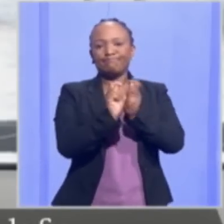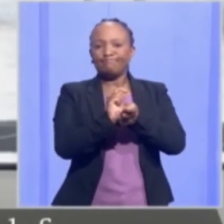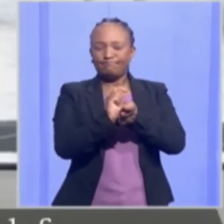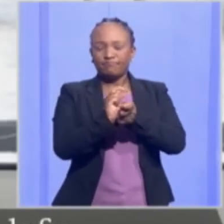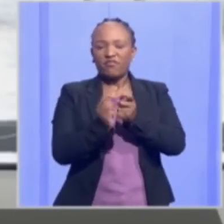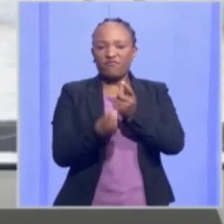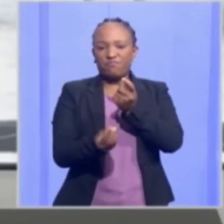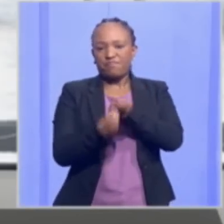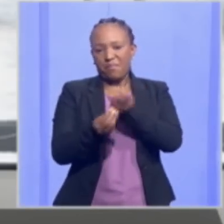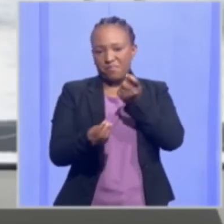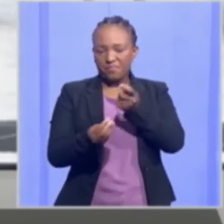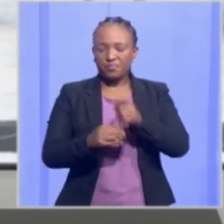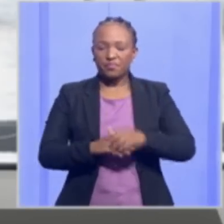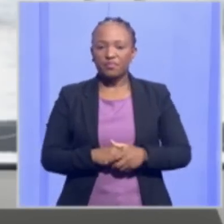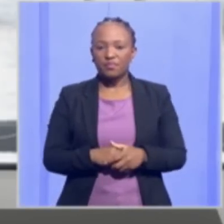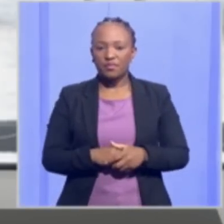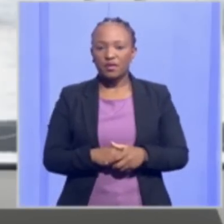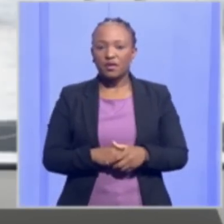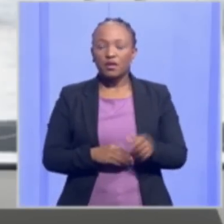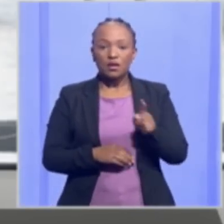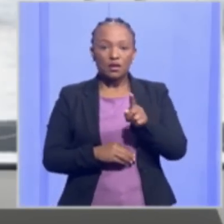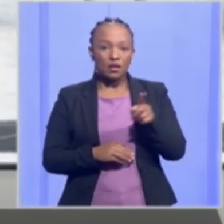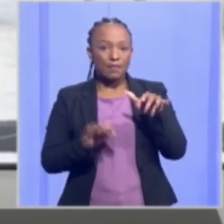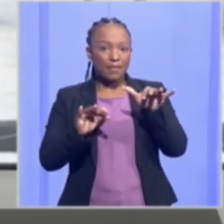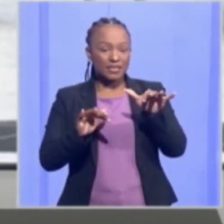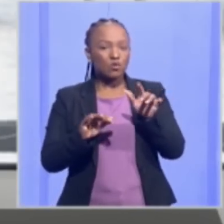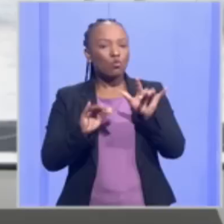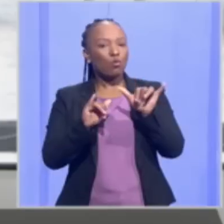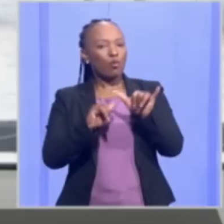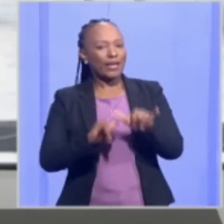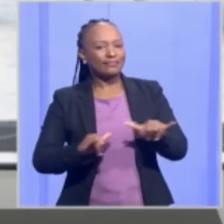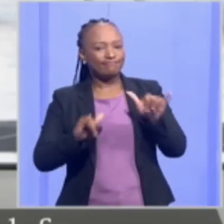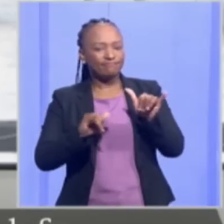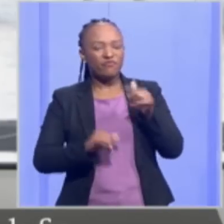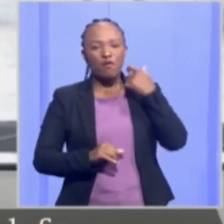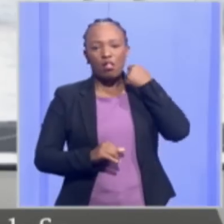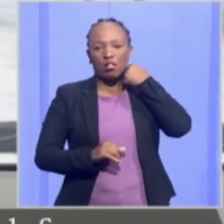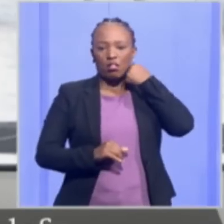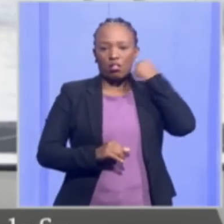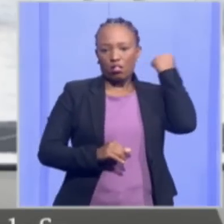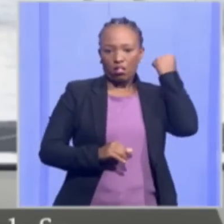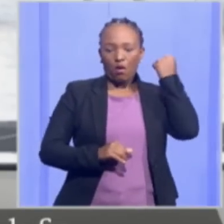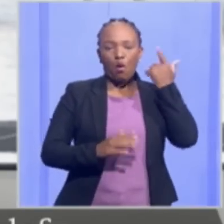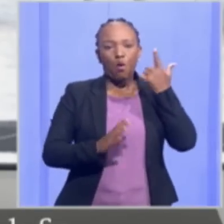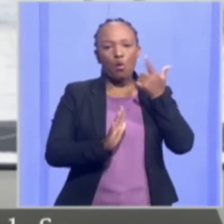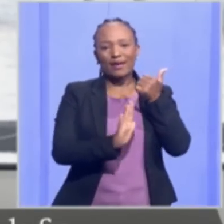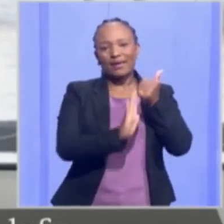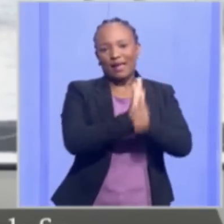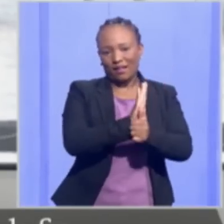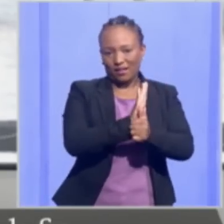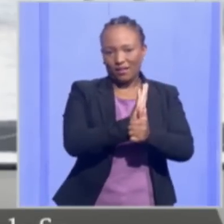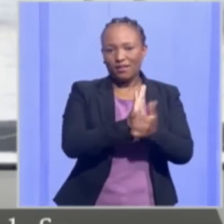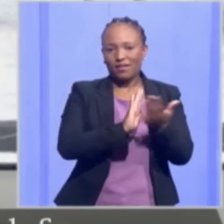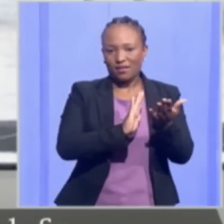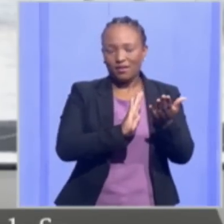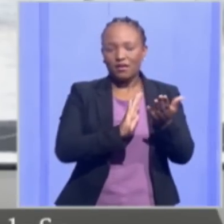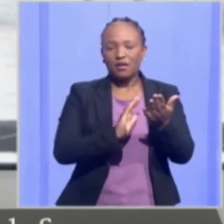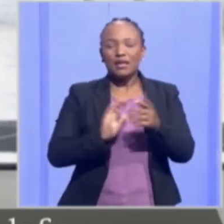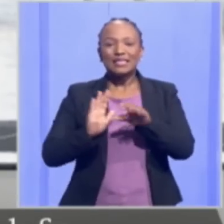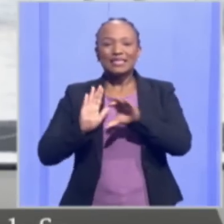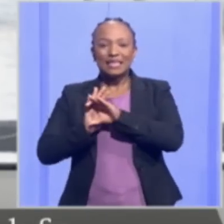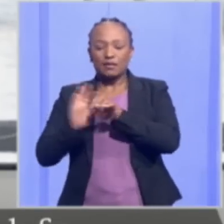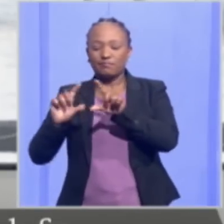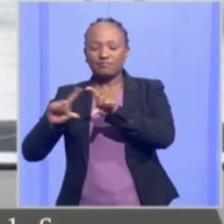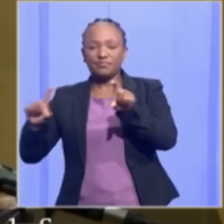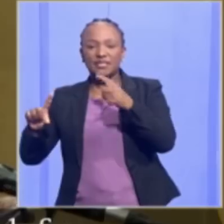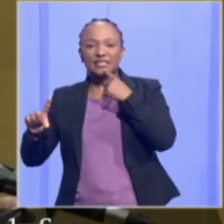those that are on death row, and it specifically says in section 2, do not carry out the